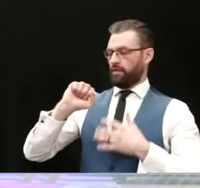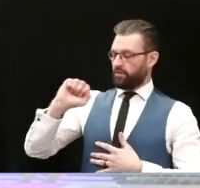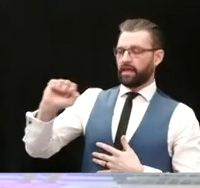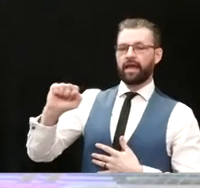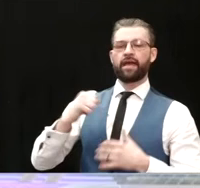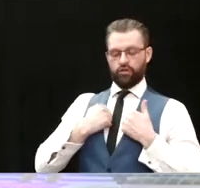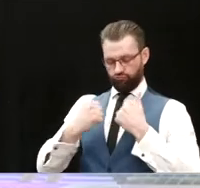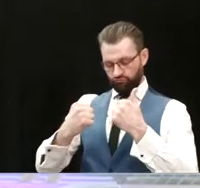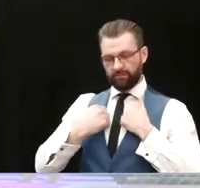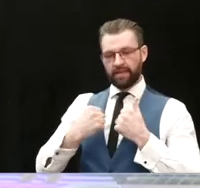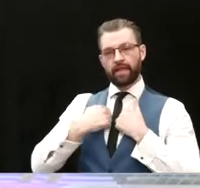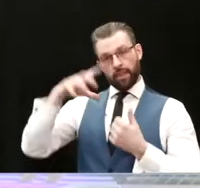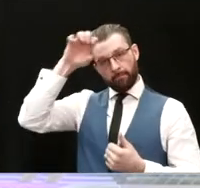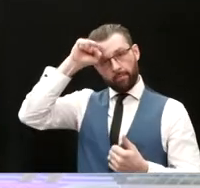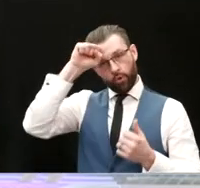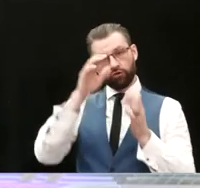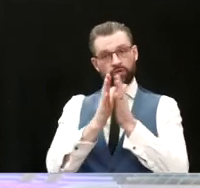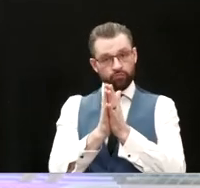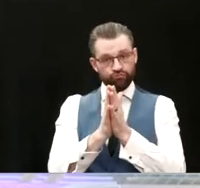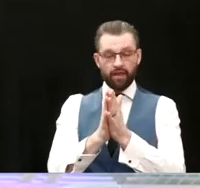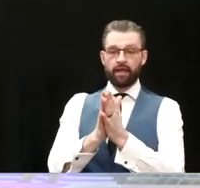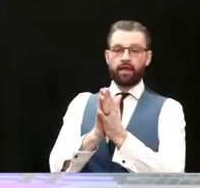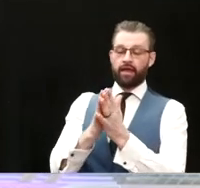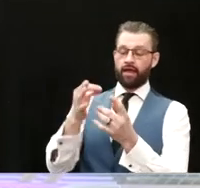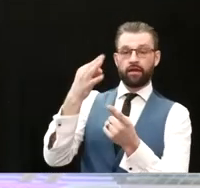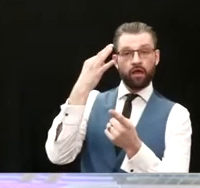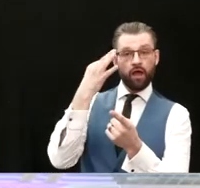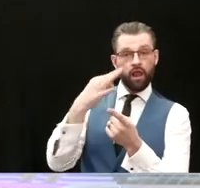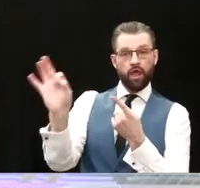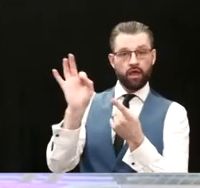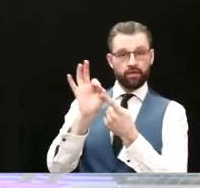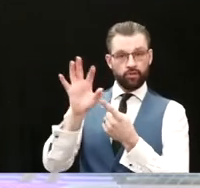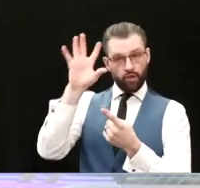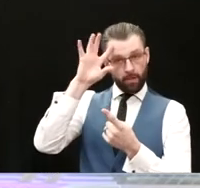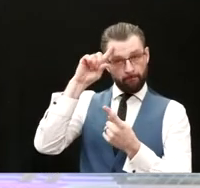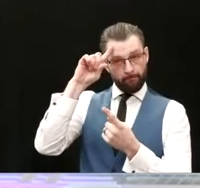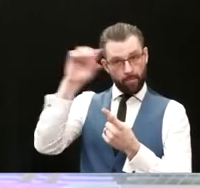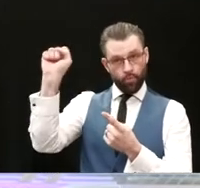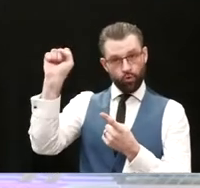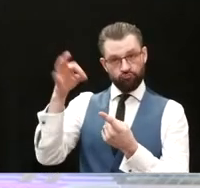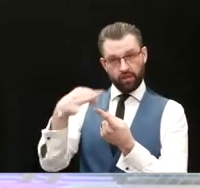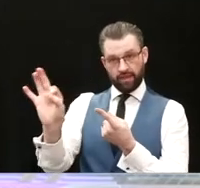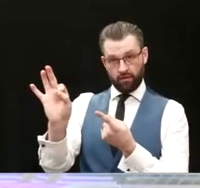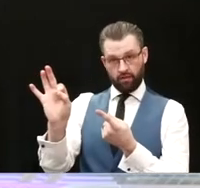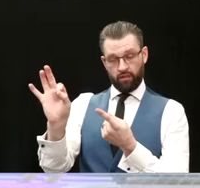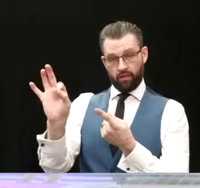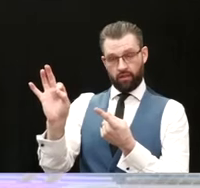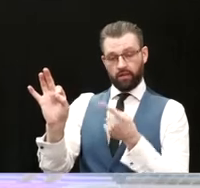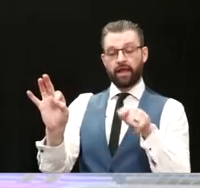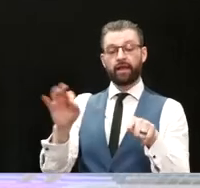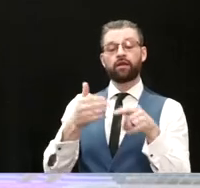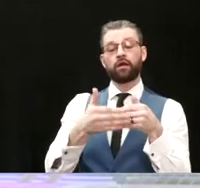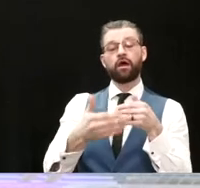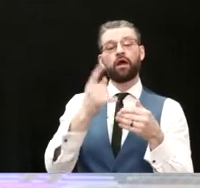recite the memorial prayer, and light the memorial candle. And there will be a